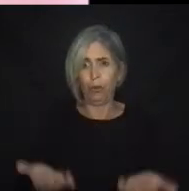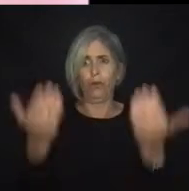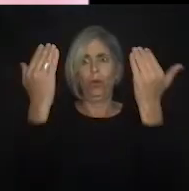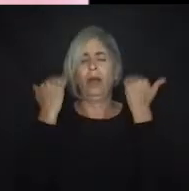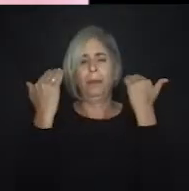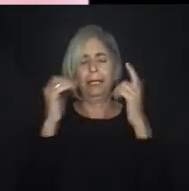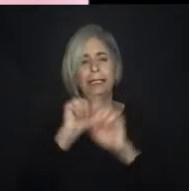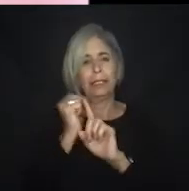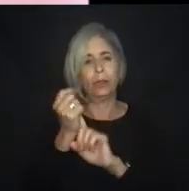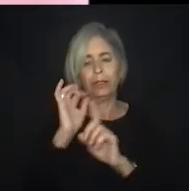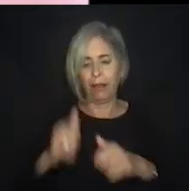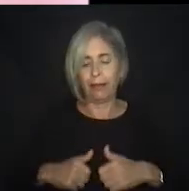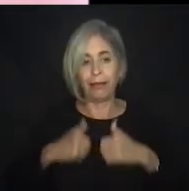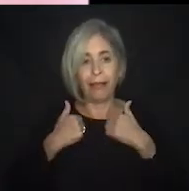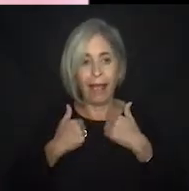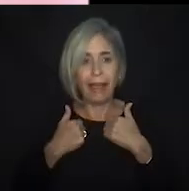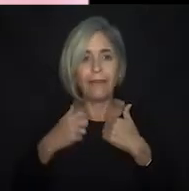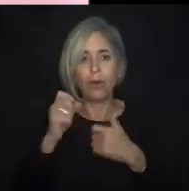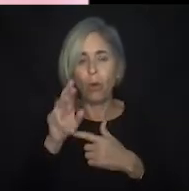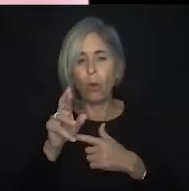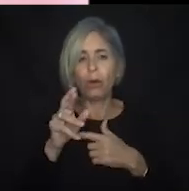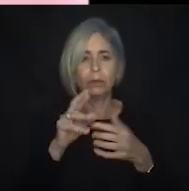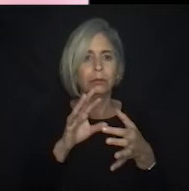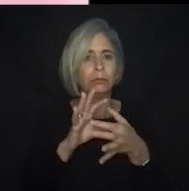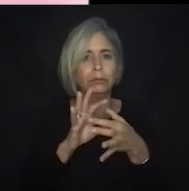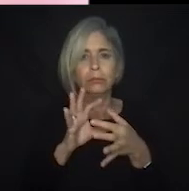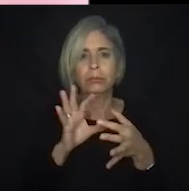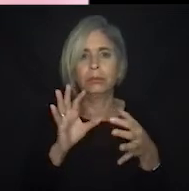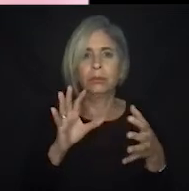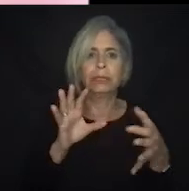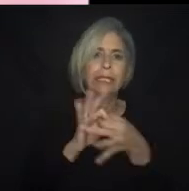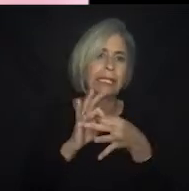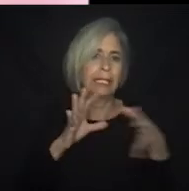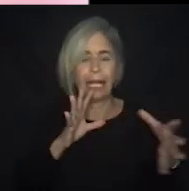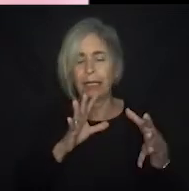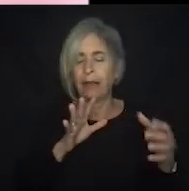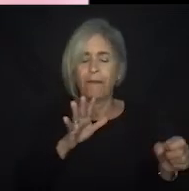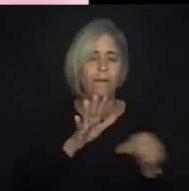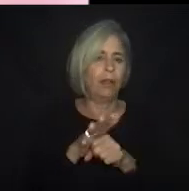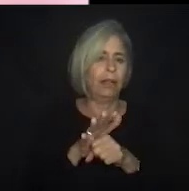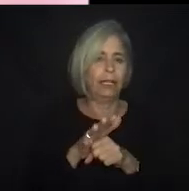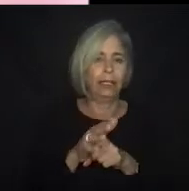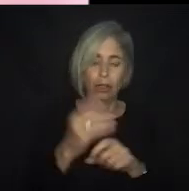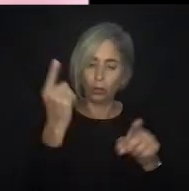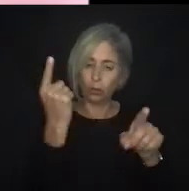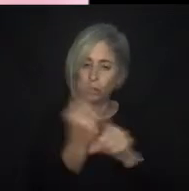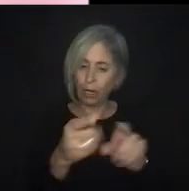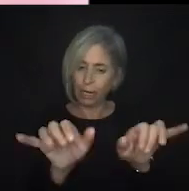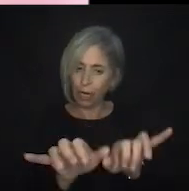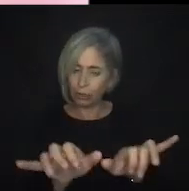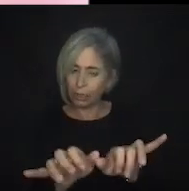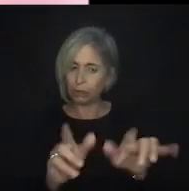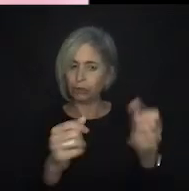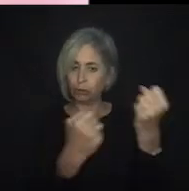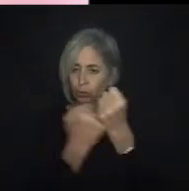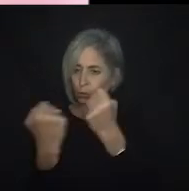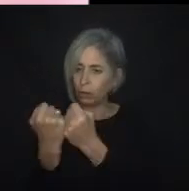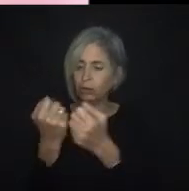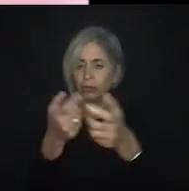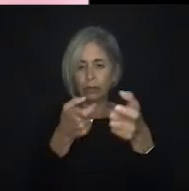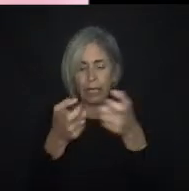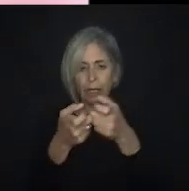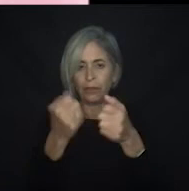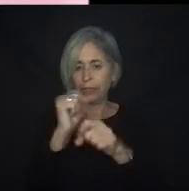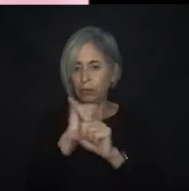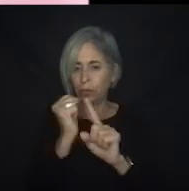cause situations like lagging or even the system disconnecting completely, so choosing the right architecture and infrastructure to handle fluctuations